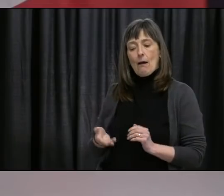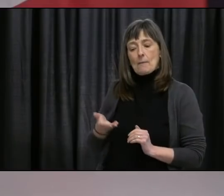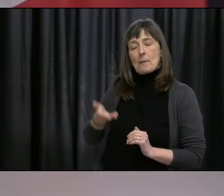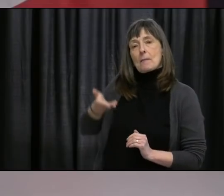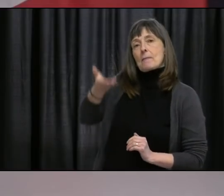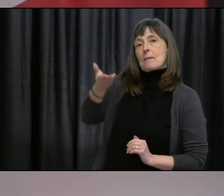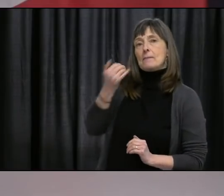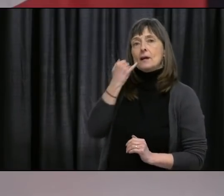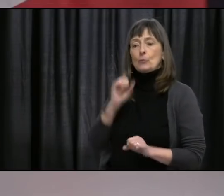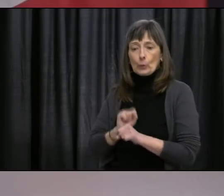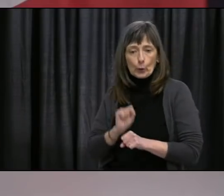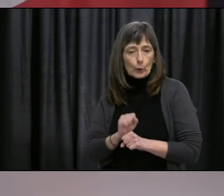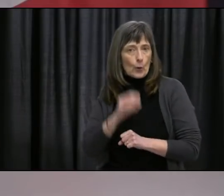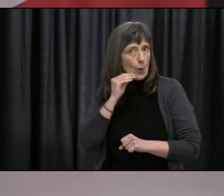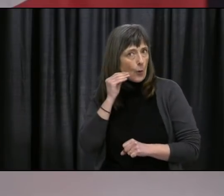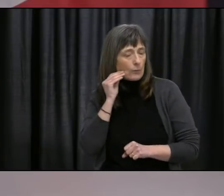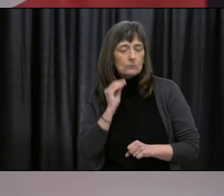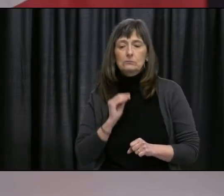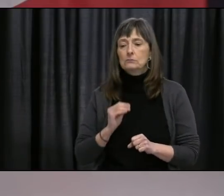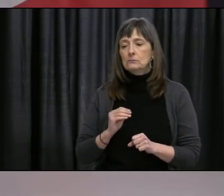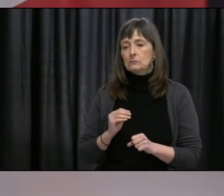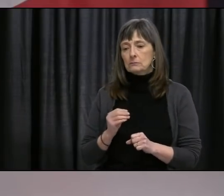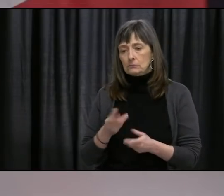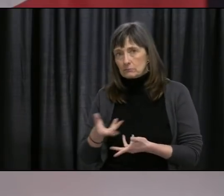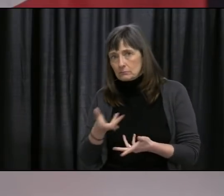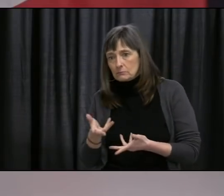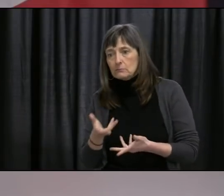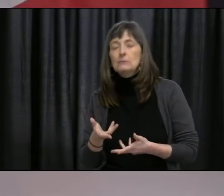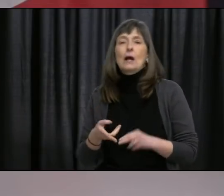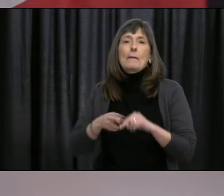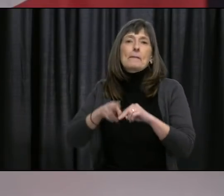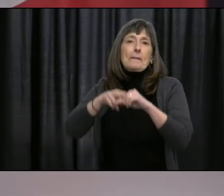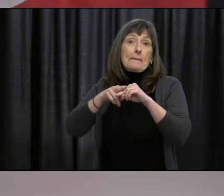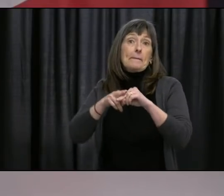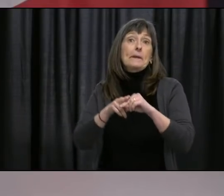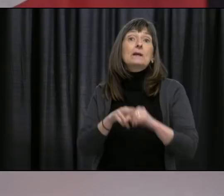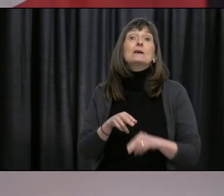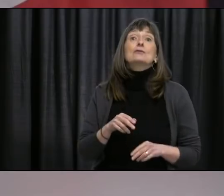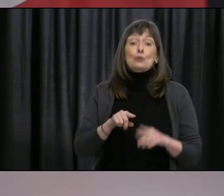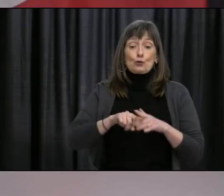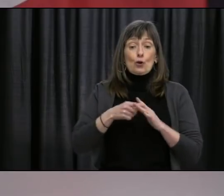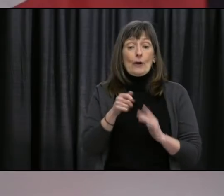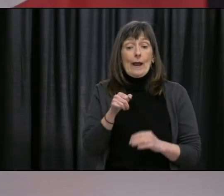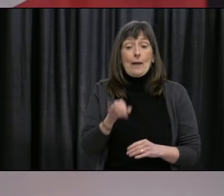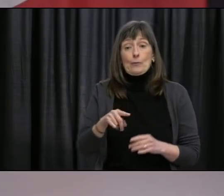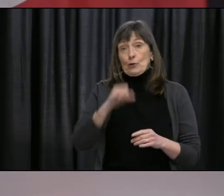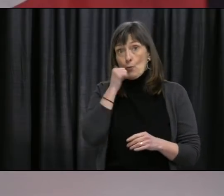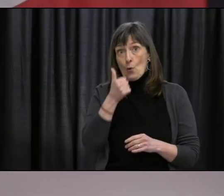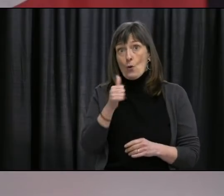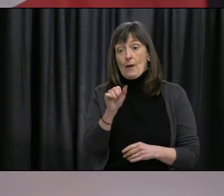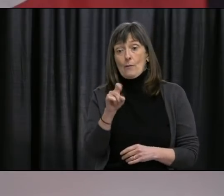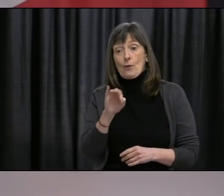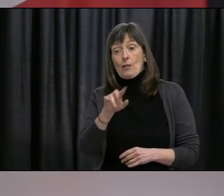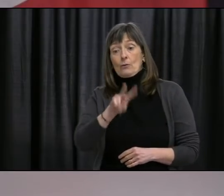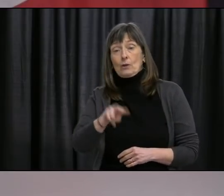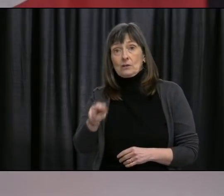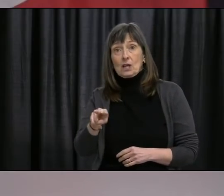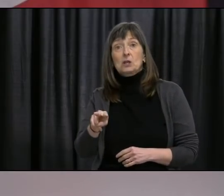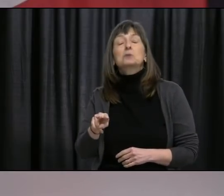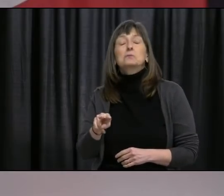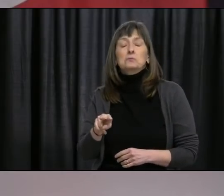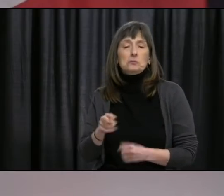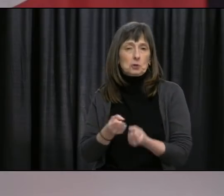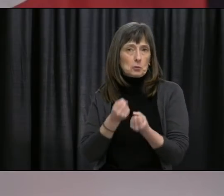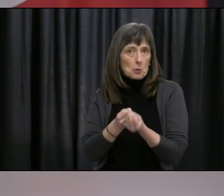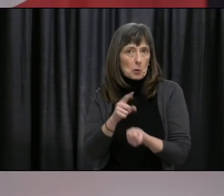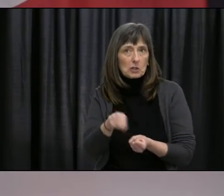higher than you will receive on the 22nd. We have teachers there ready to support you, and we have mechanisms in place even in some of our smaller